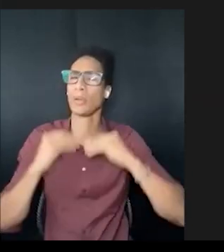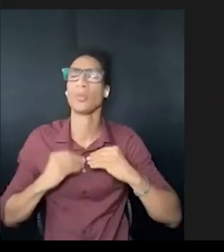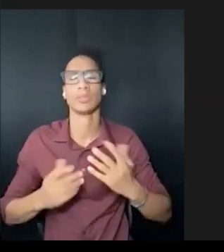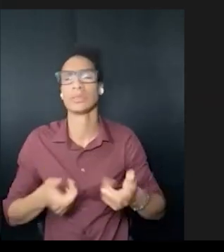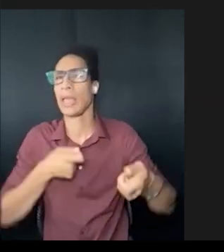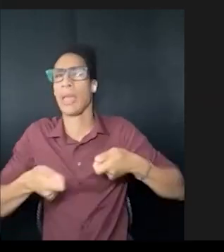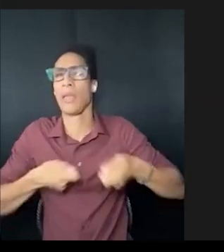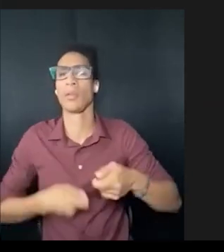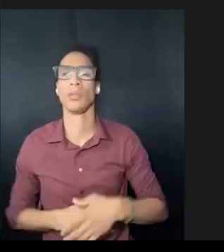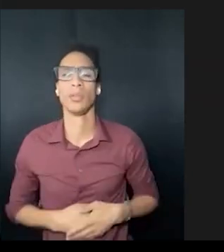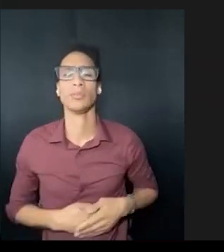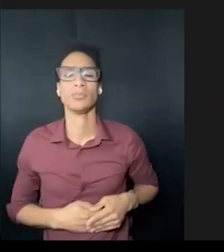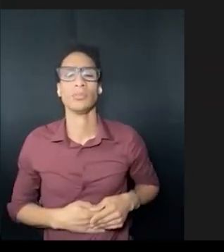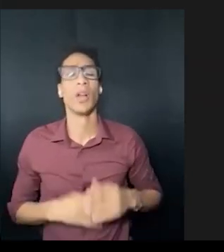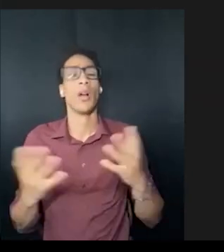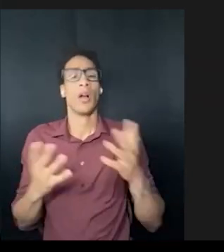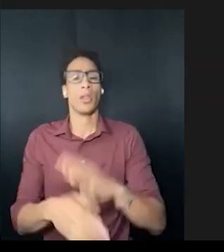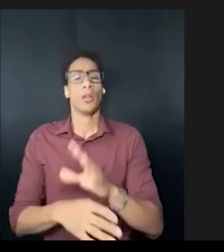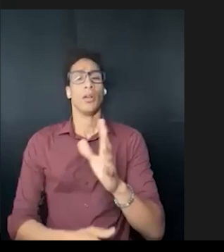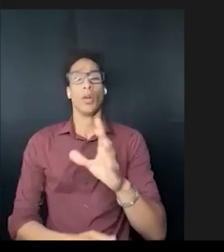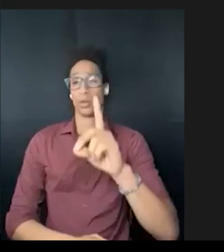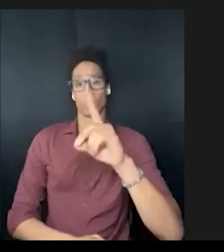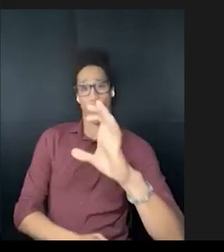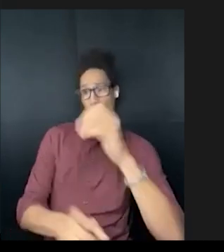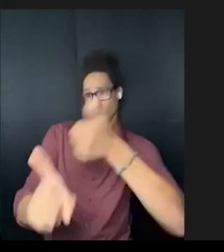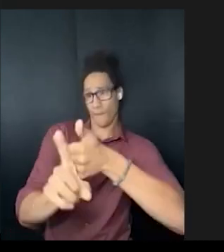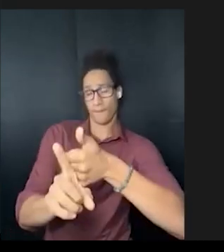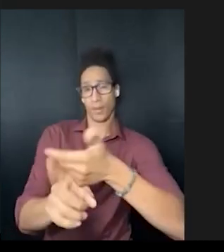I was fine with making a documentary.